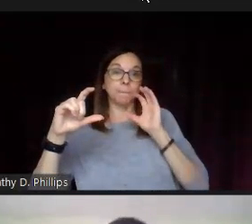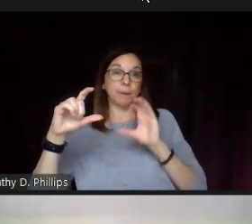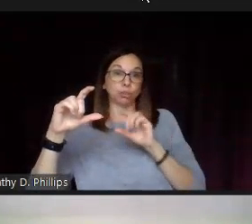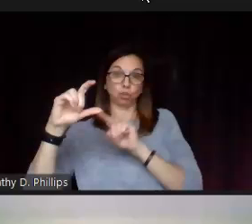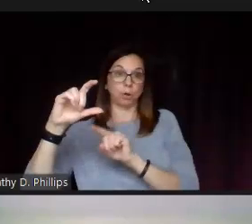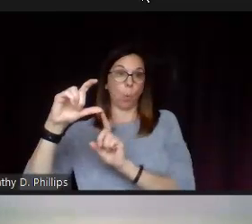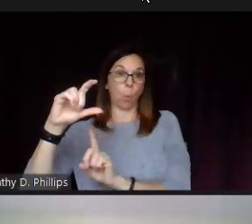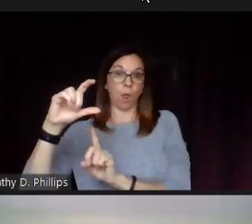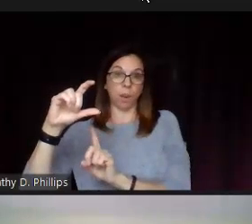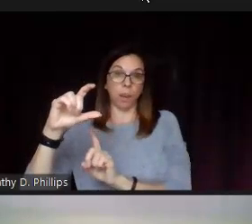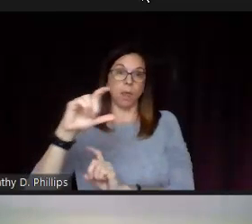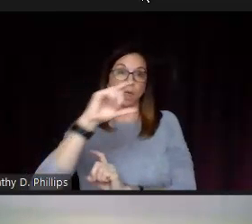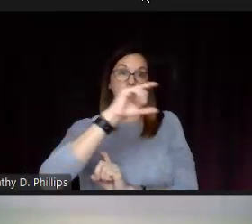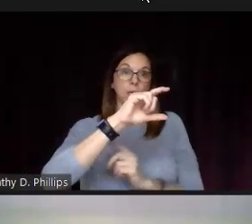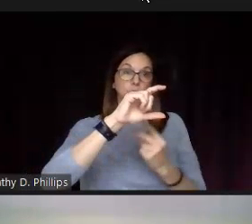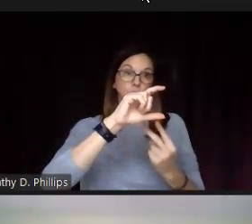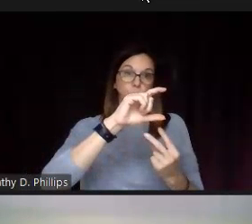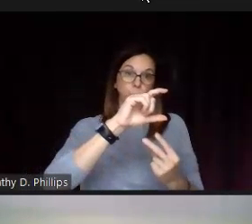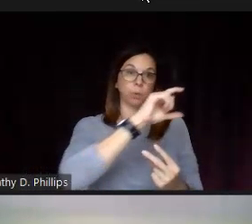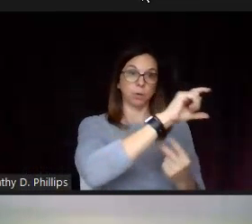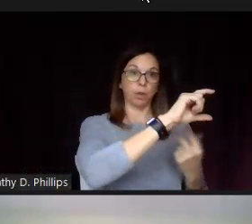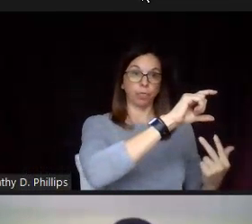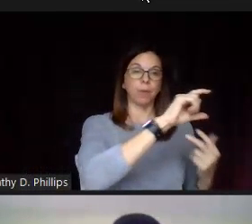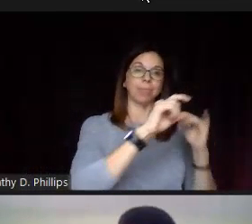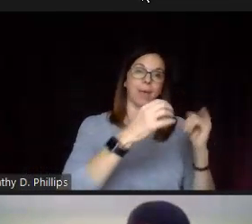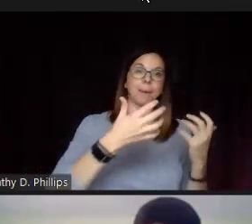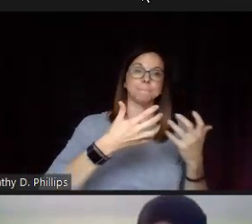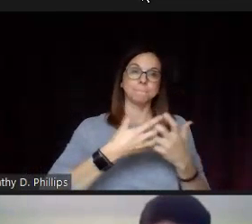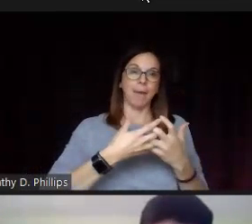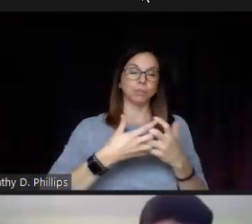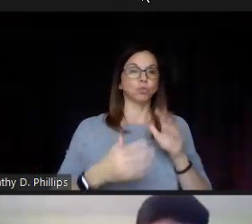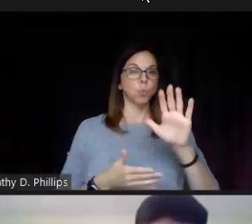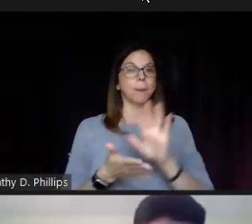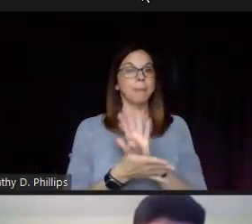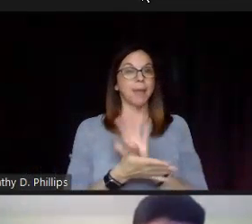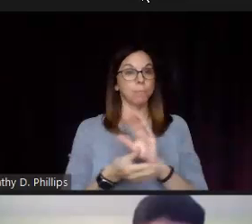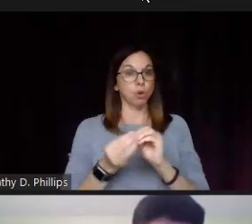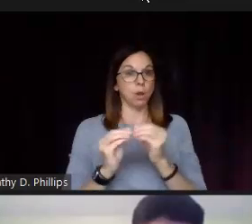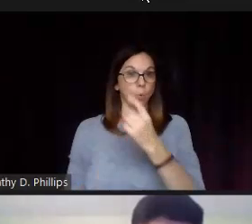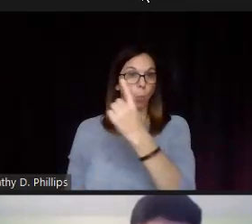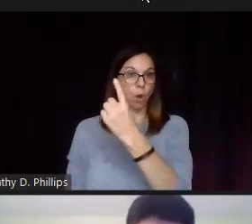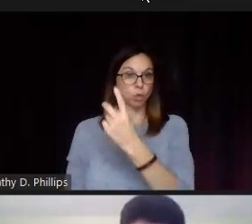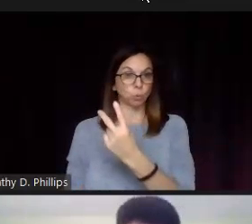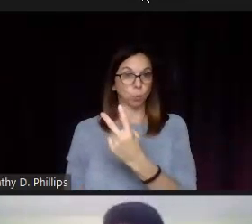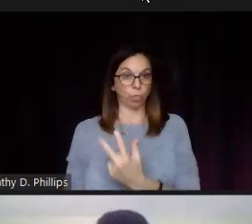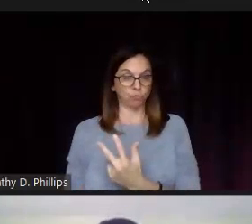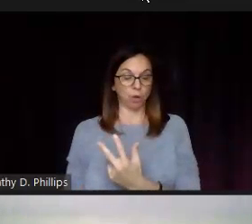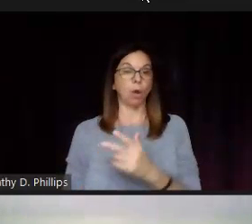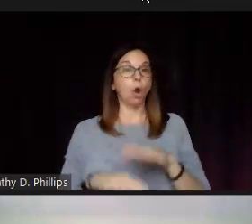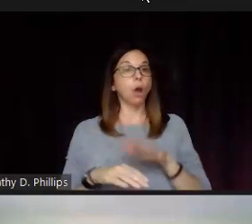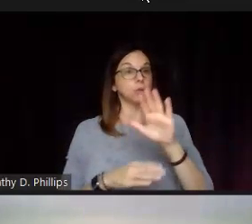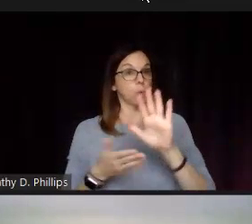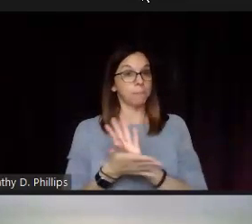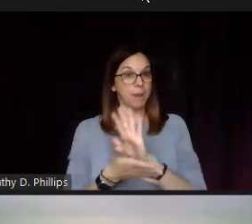And those match back to the numbers on your paper. So for each picture, I want you to write for me what